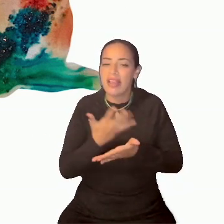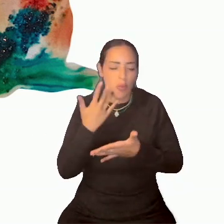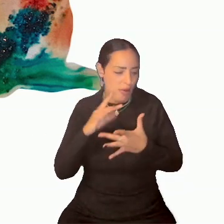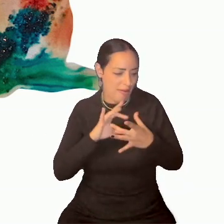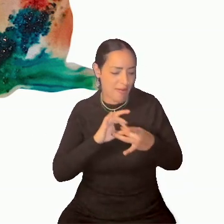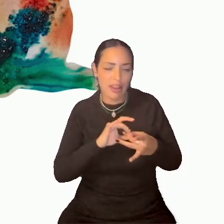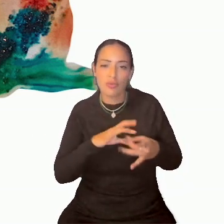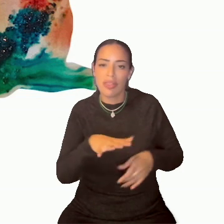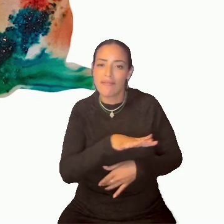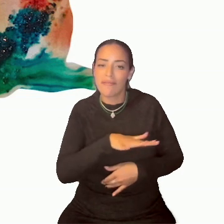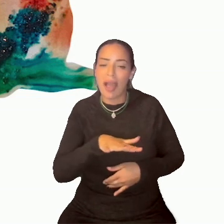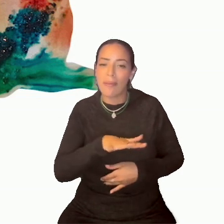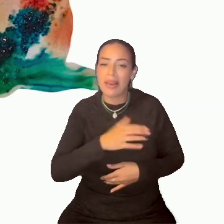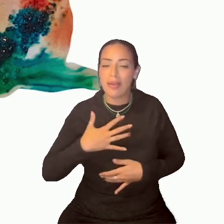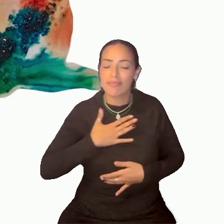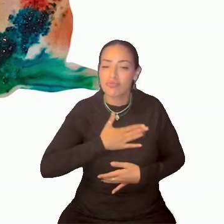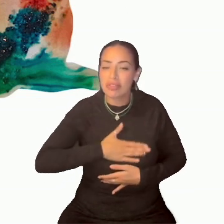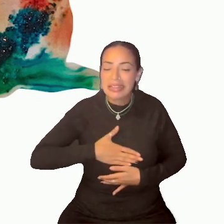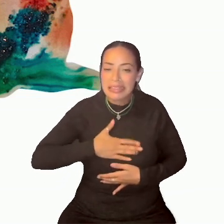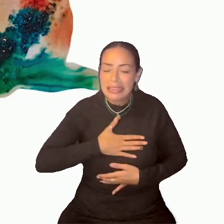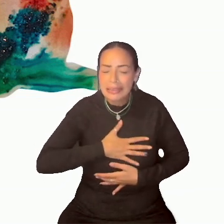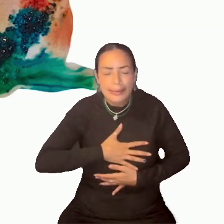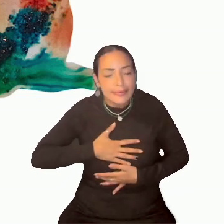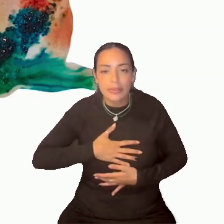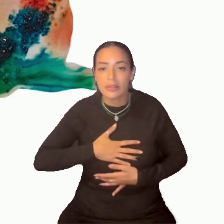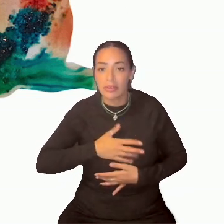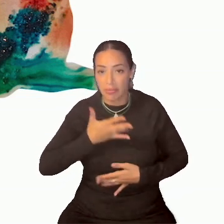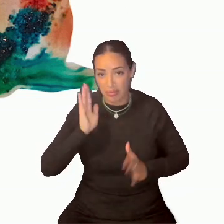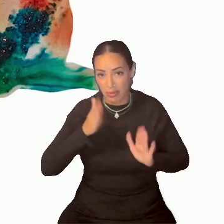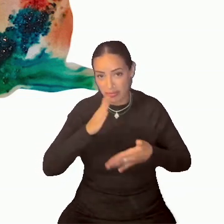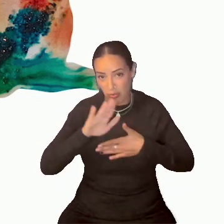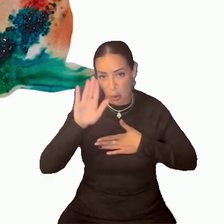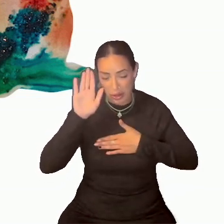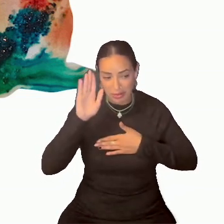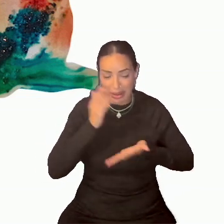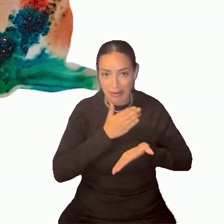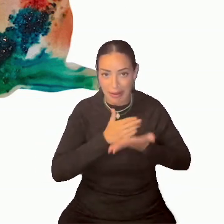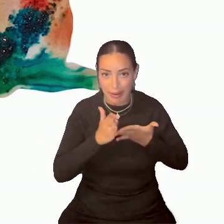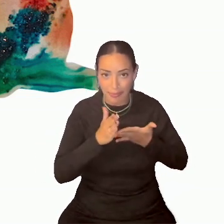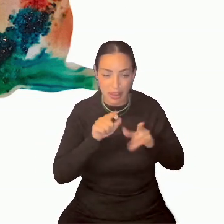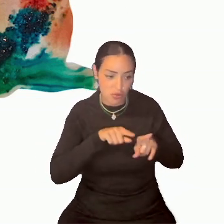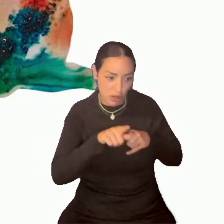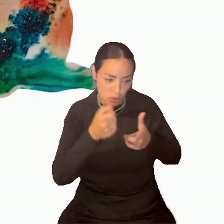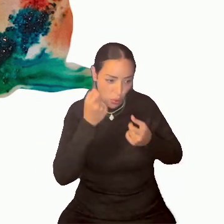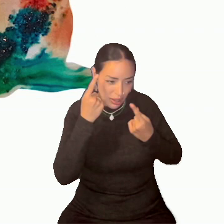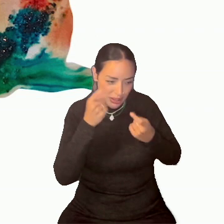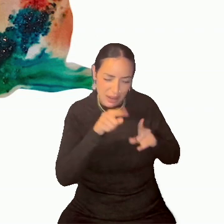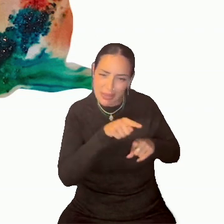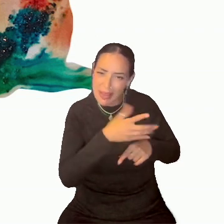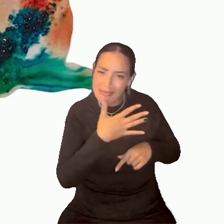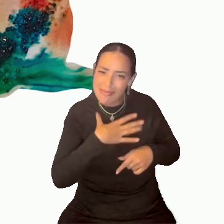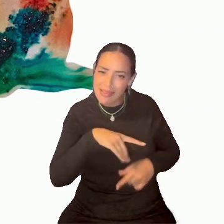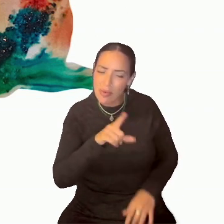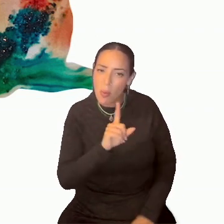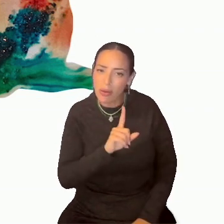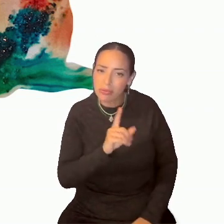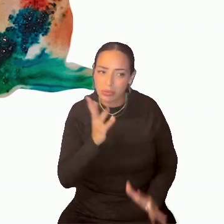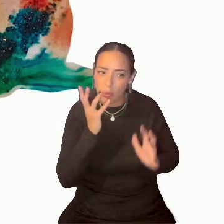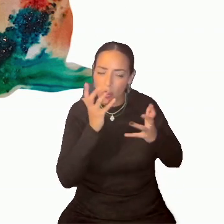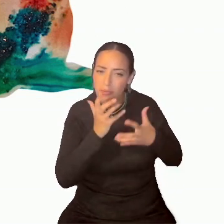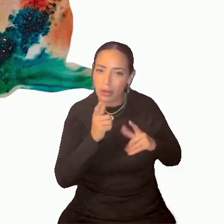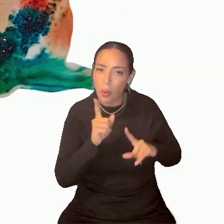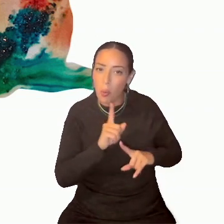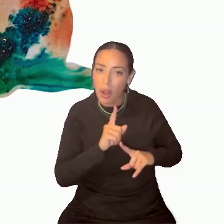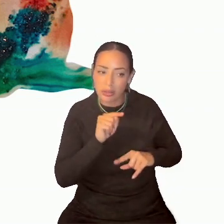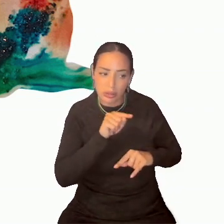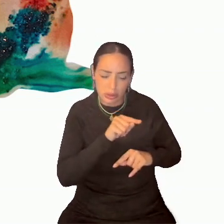bereaved family is about honesty and clarity, seeking to understand what someone needs, their concerns, their priorities, and